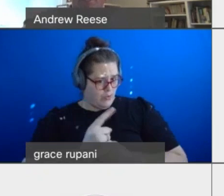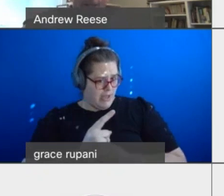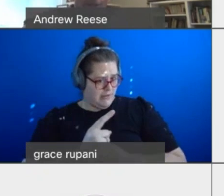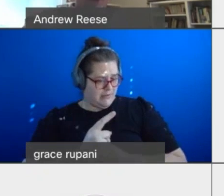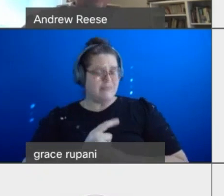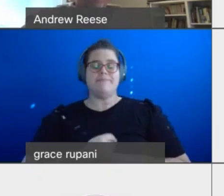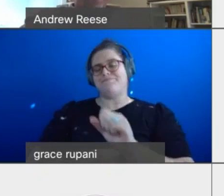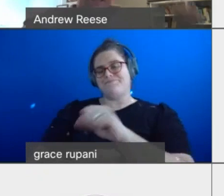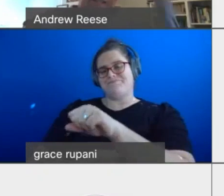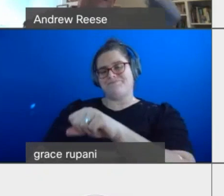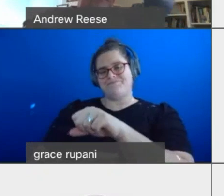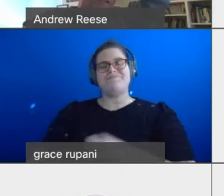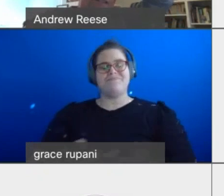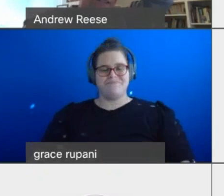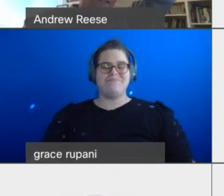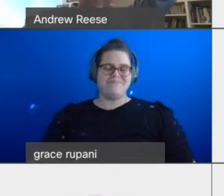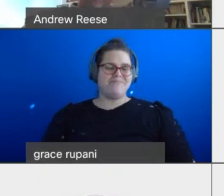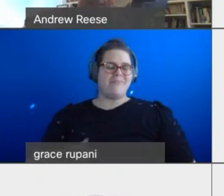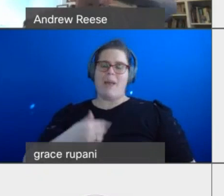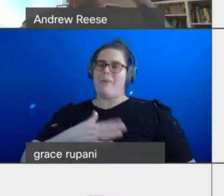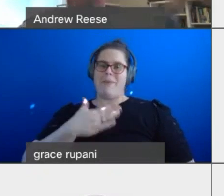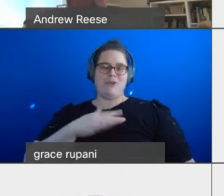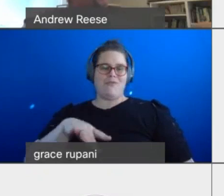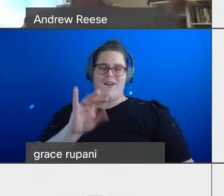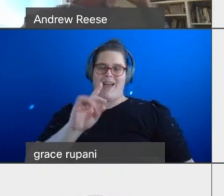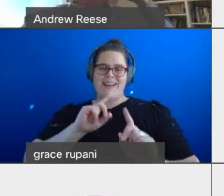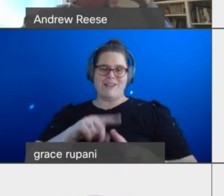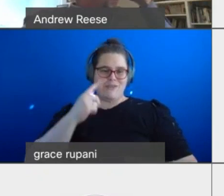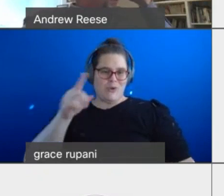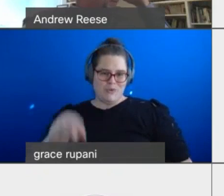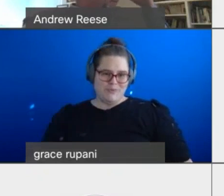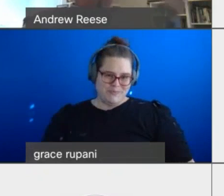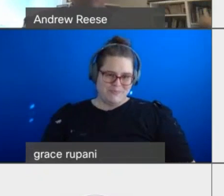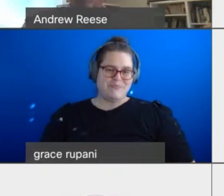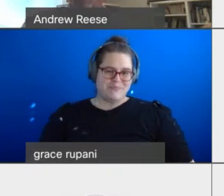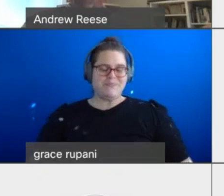Yes, I will be your advocate to get the answers. And